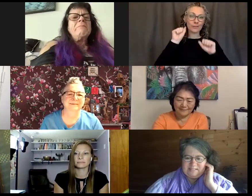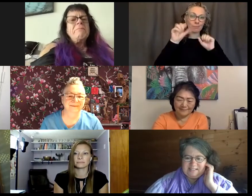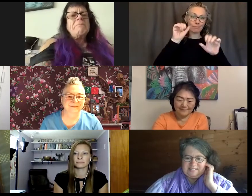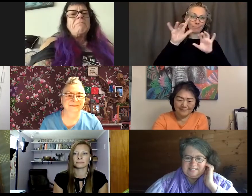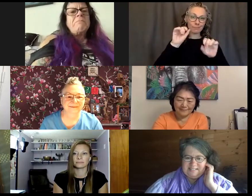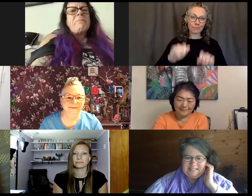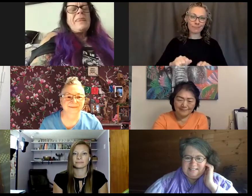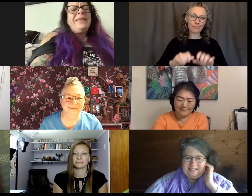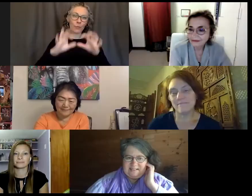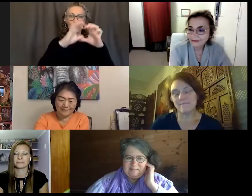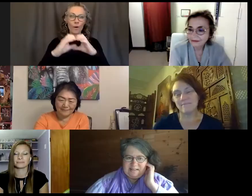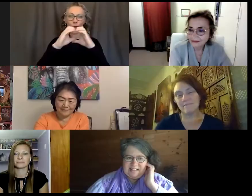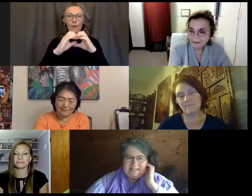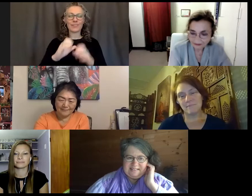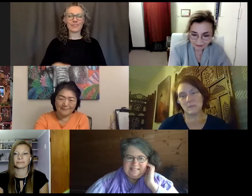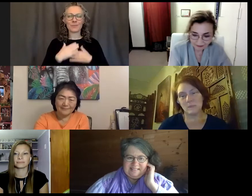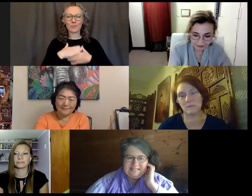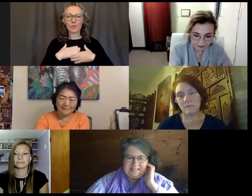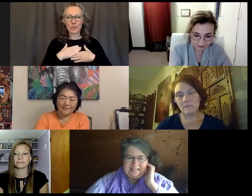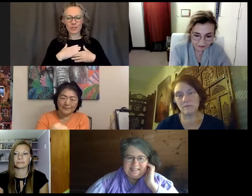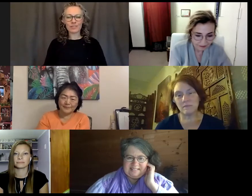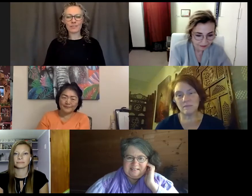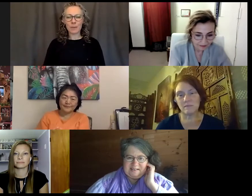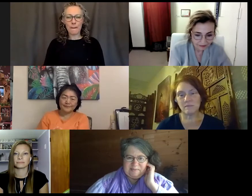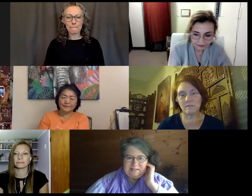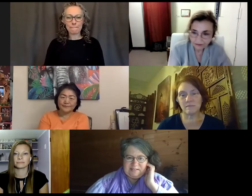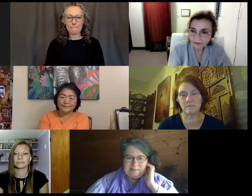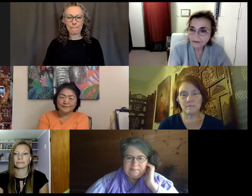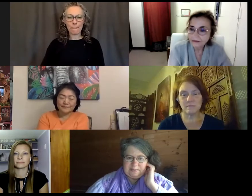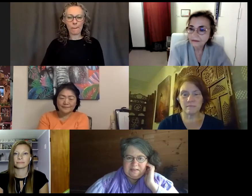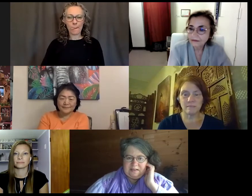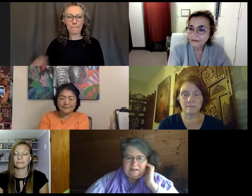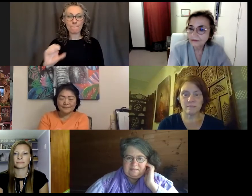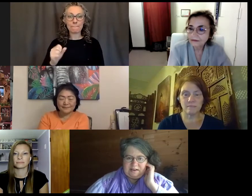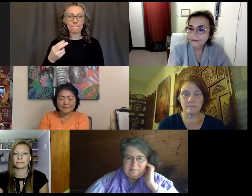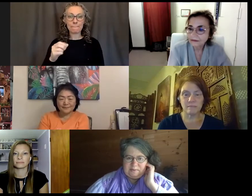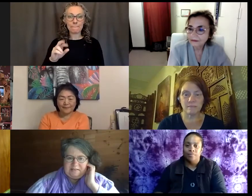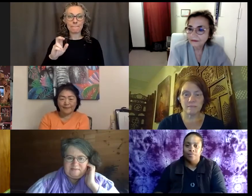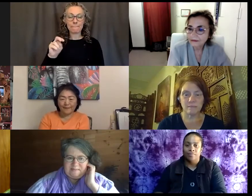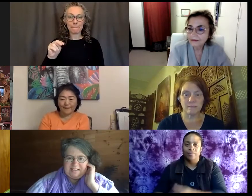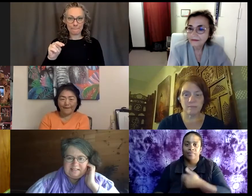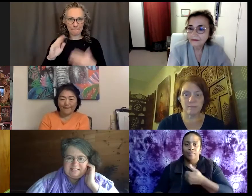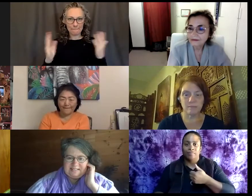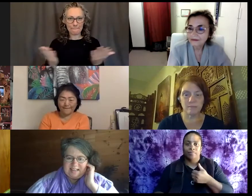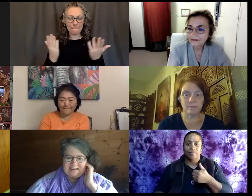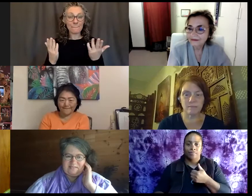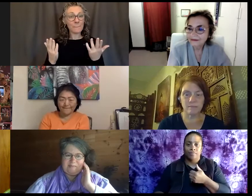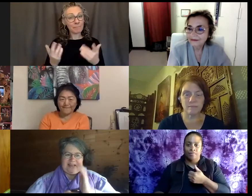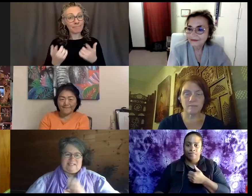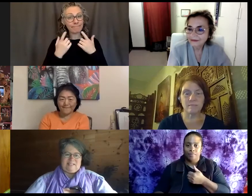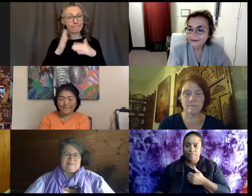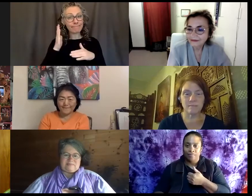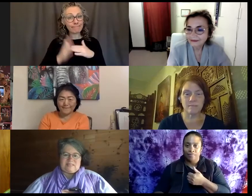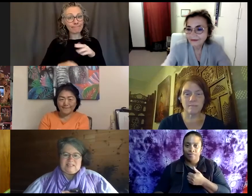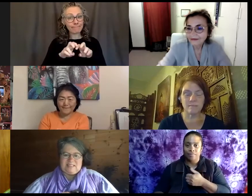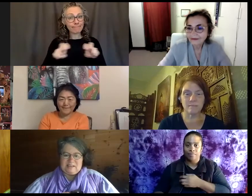and appreciation. All right, I'm going to get, Sharon up here too. All right, well, we have made it to the end of our